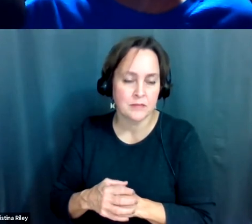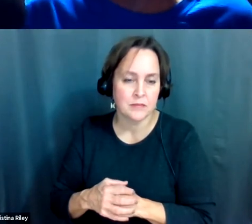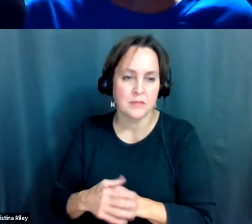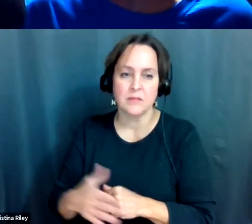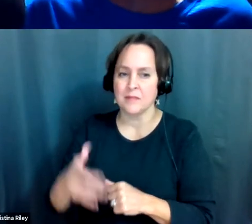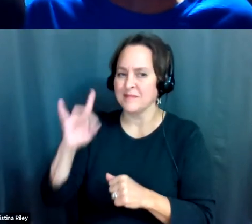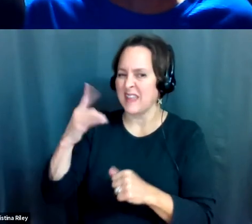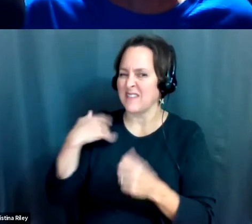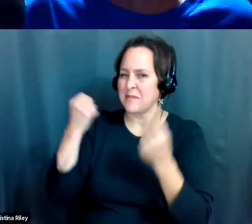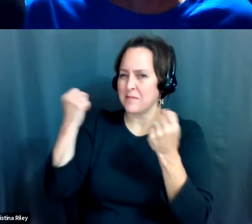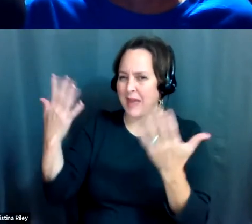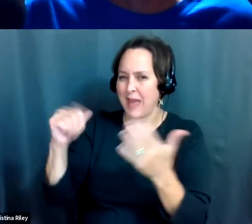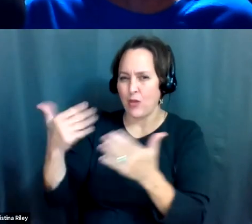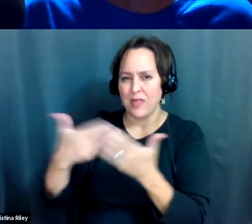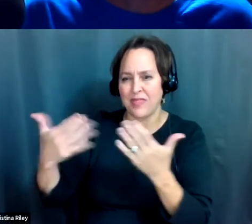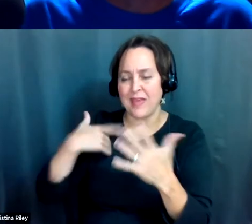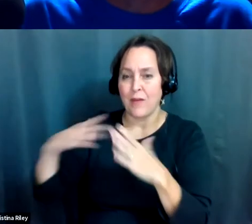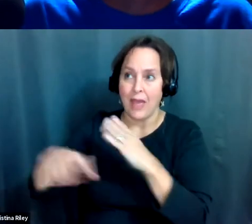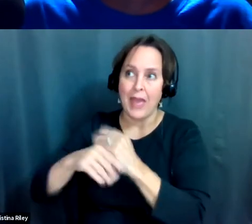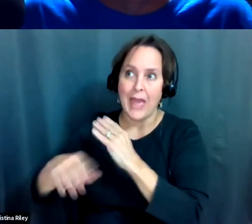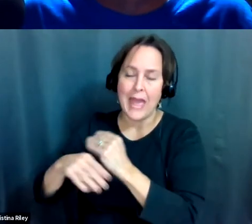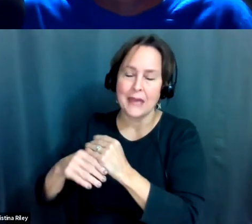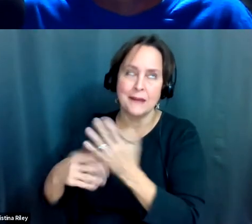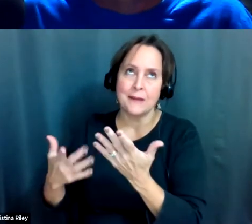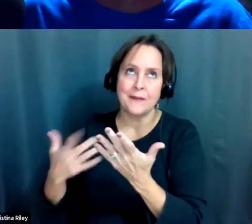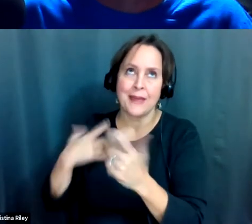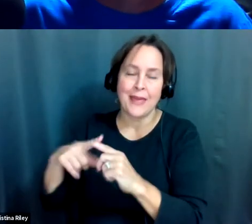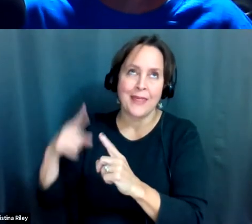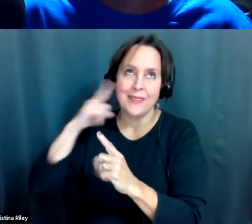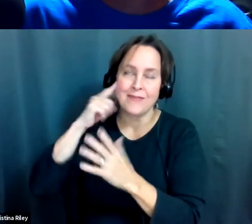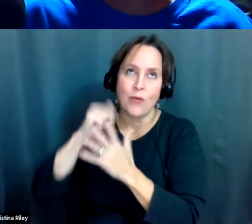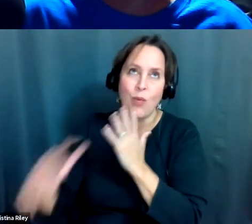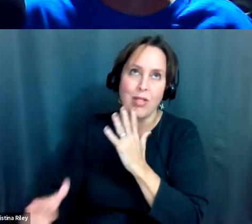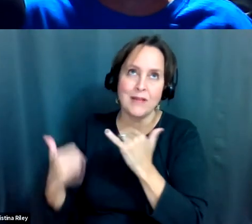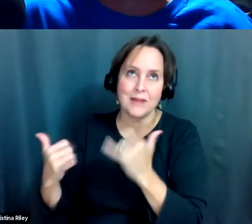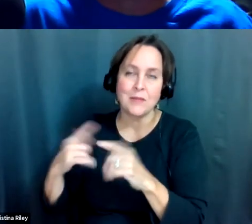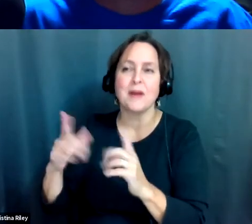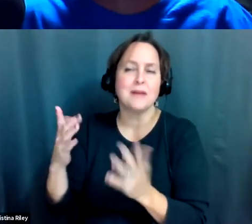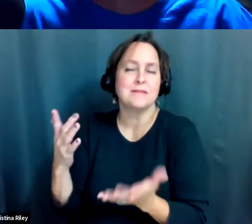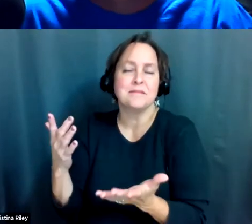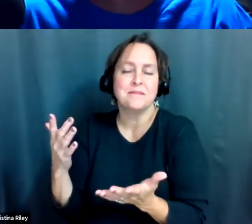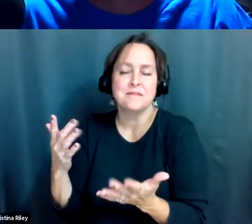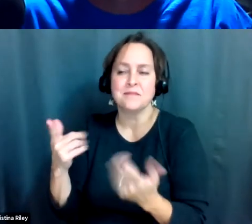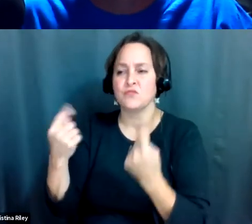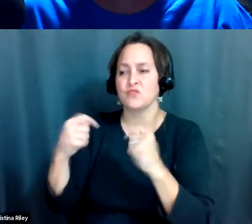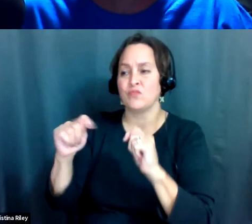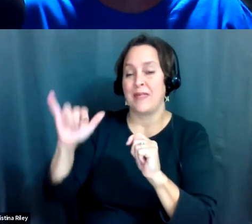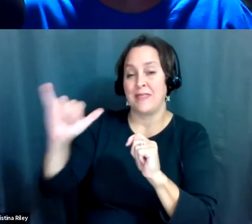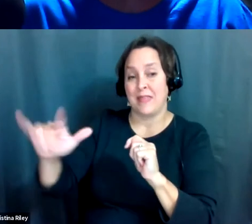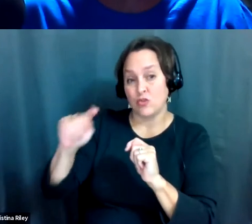we had a lot of other things that we've added that I can't think of at the moment, but we've tried to make these trails as